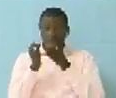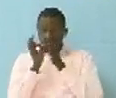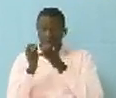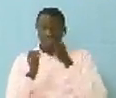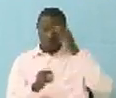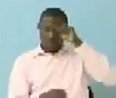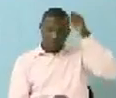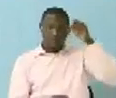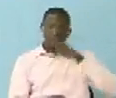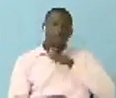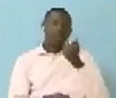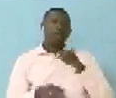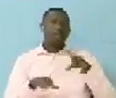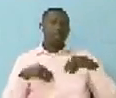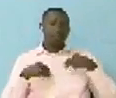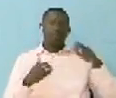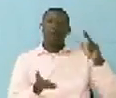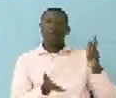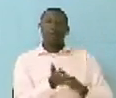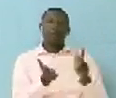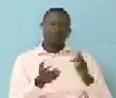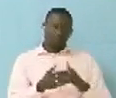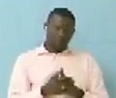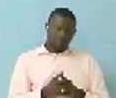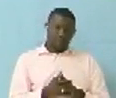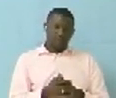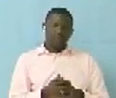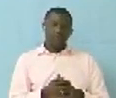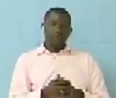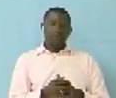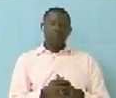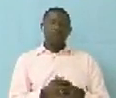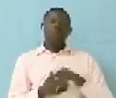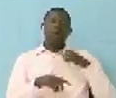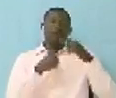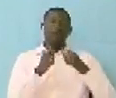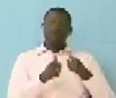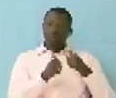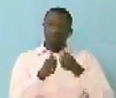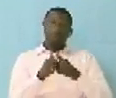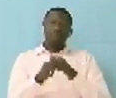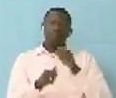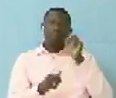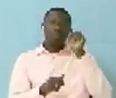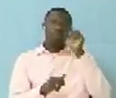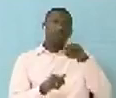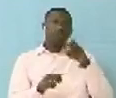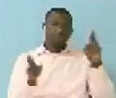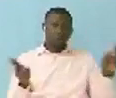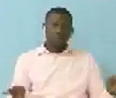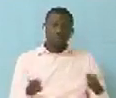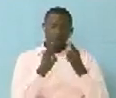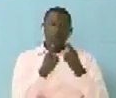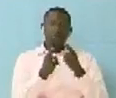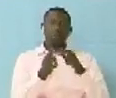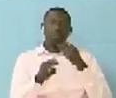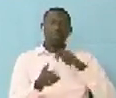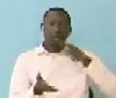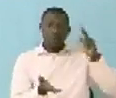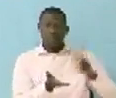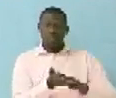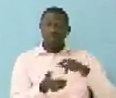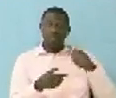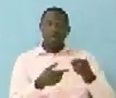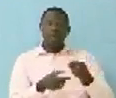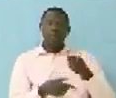Thank you very much. So following your recommendation and after approval has been given by the president,